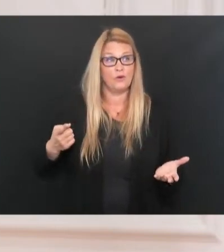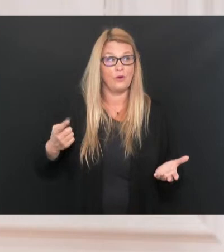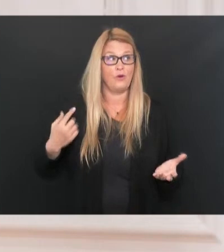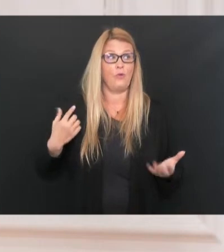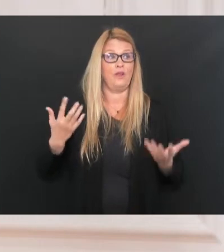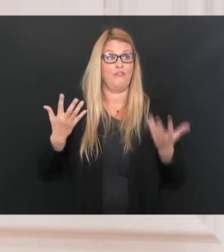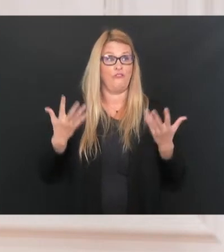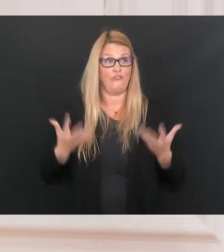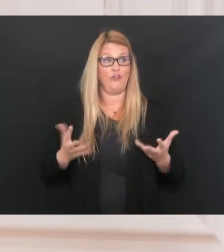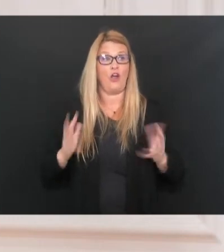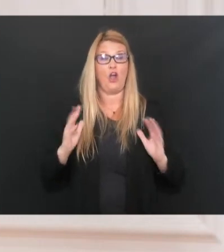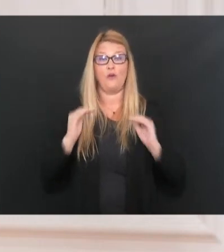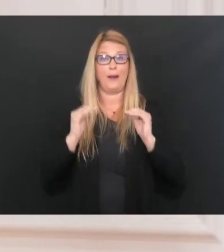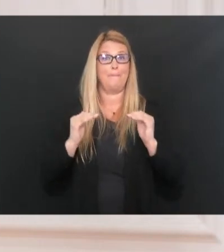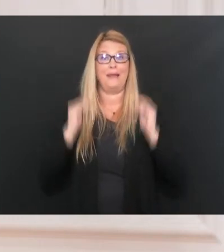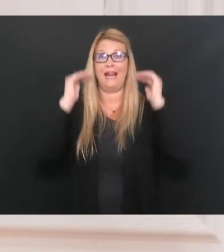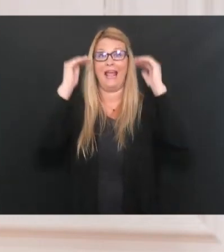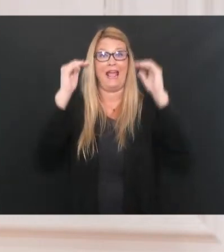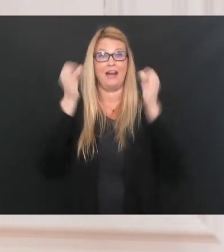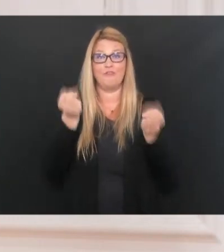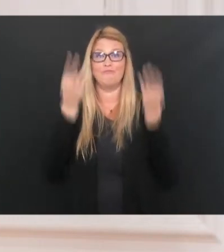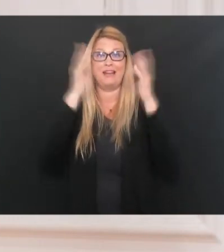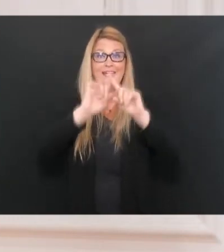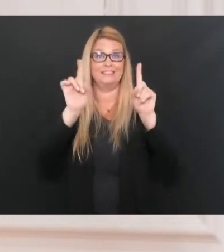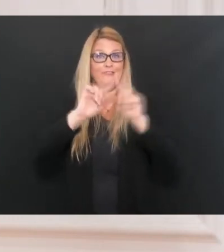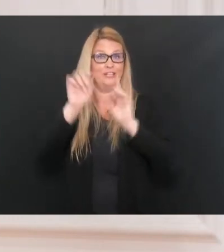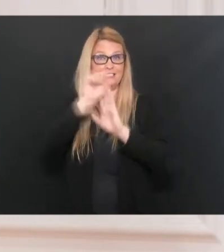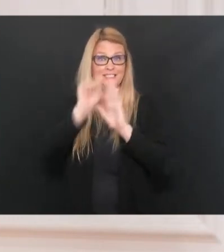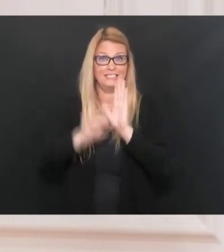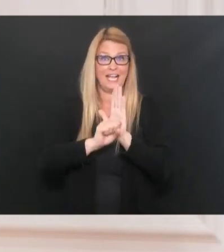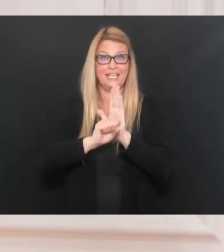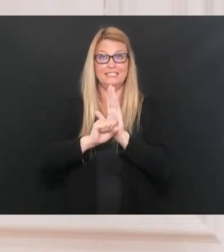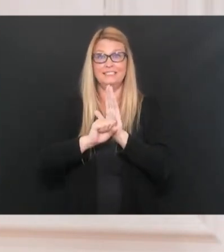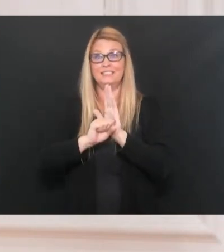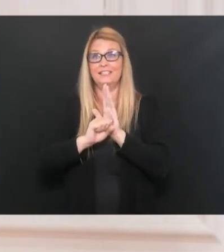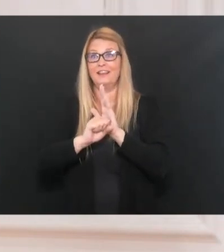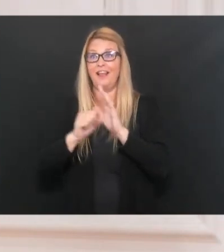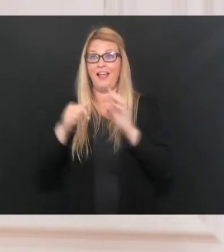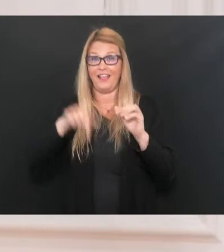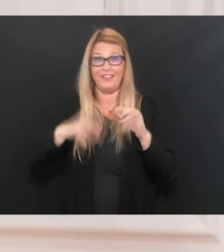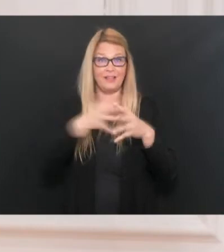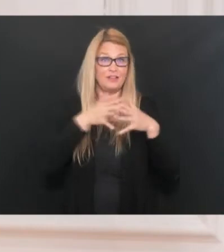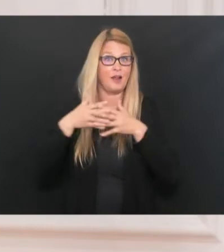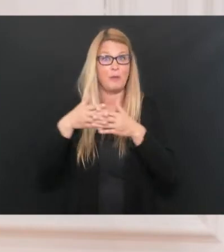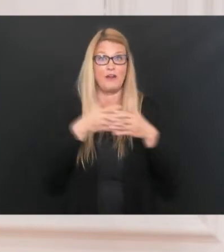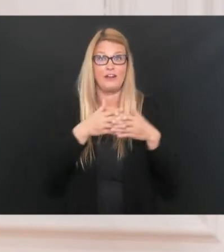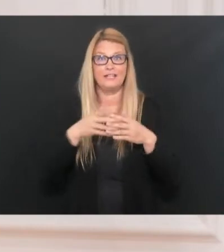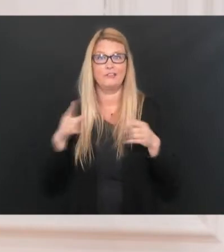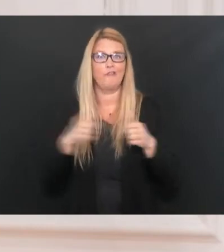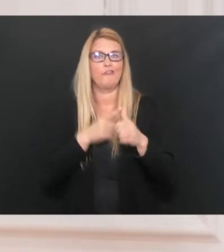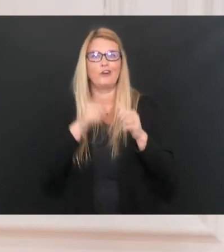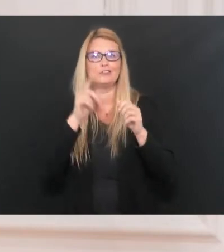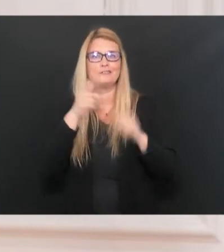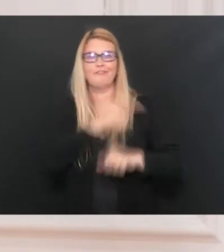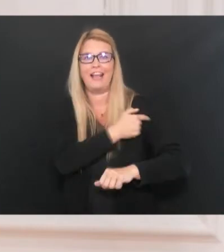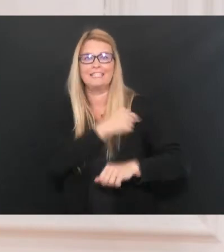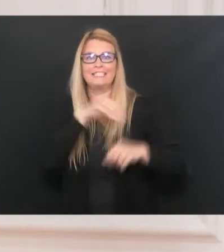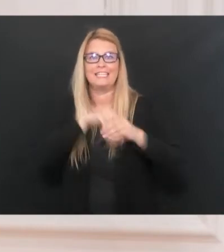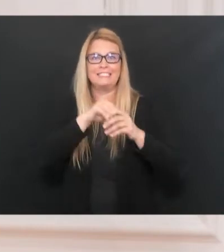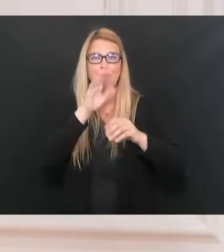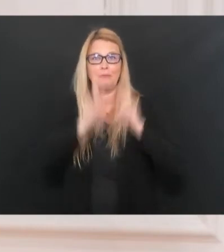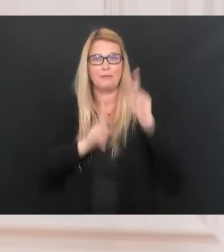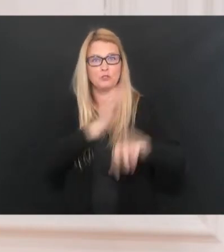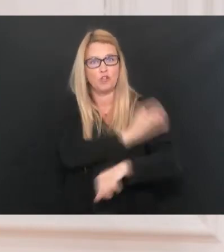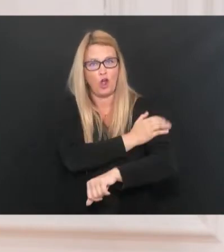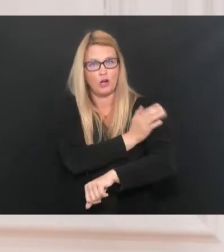ahead of many states and the country to get first vaccines in arms. And so we are starting to